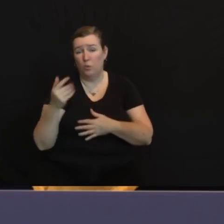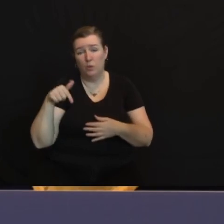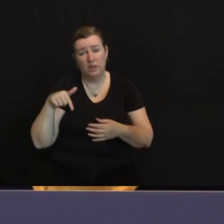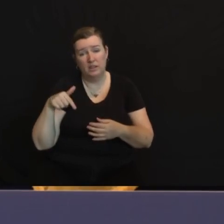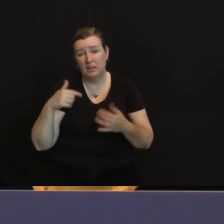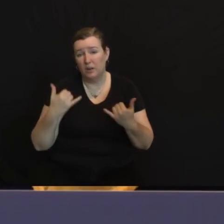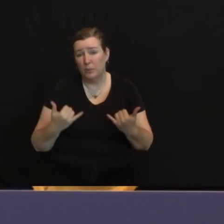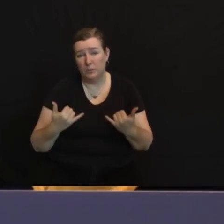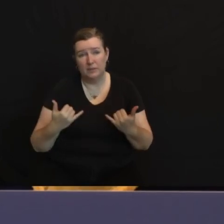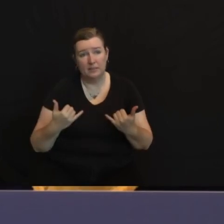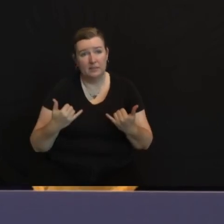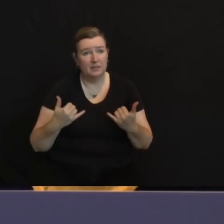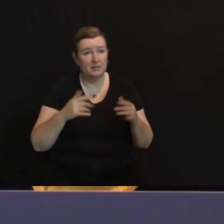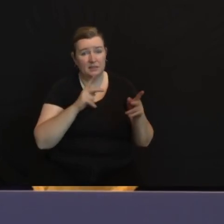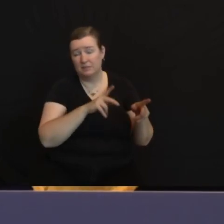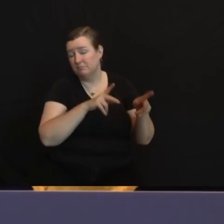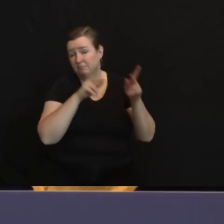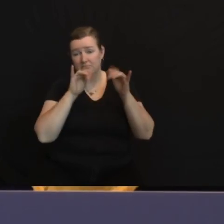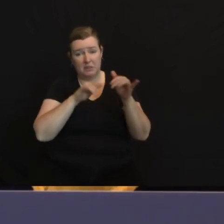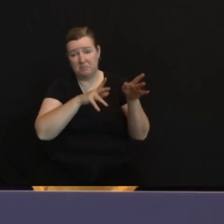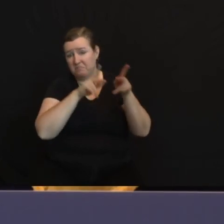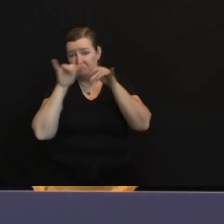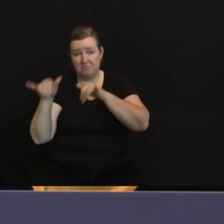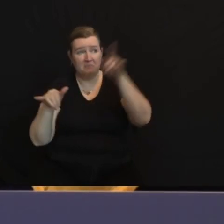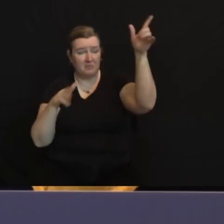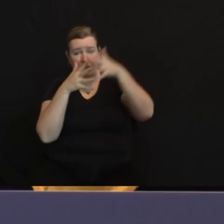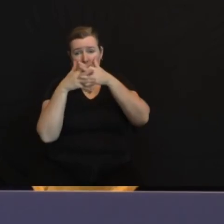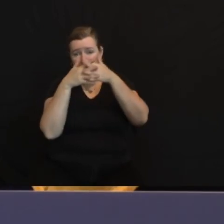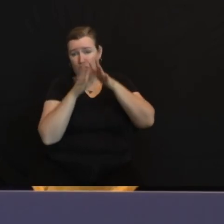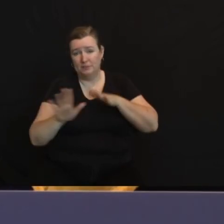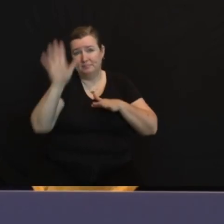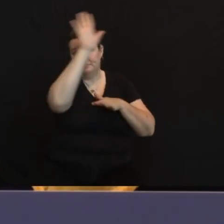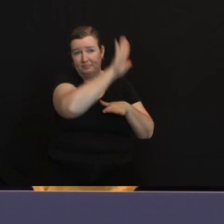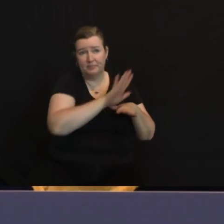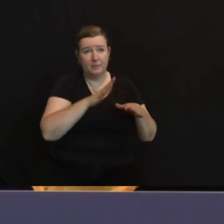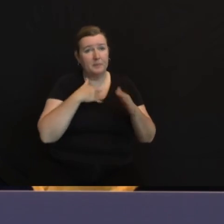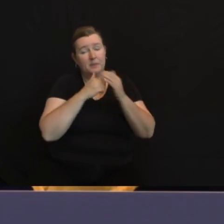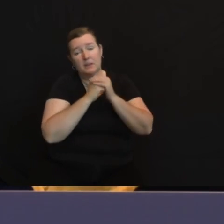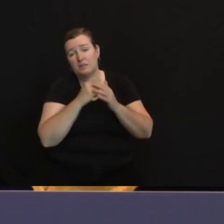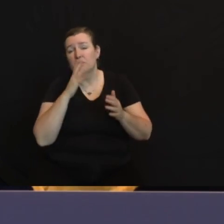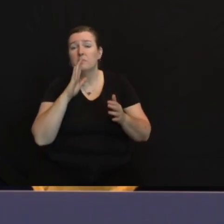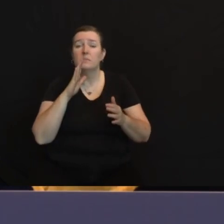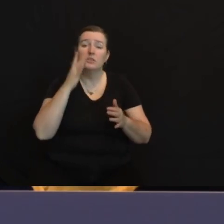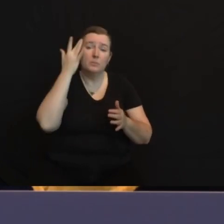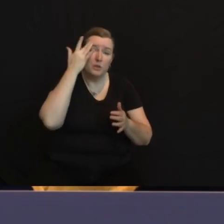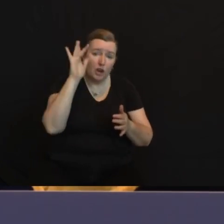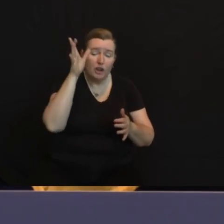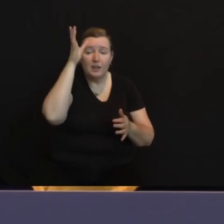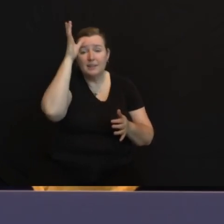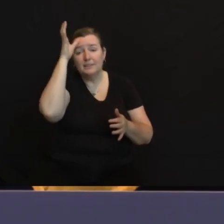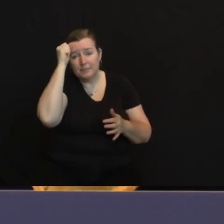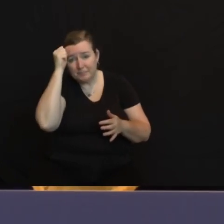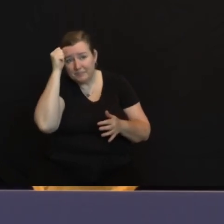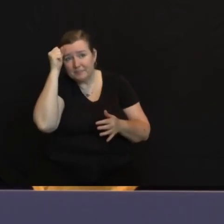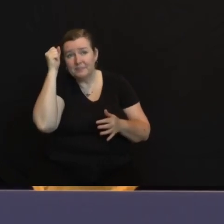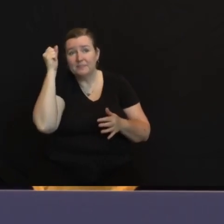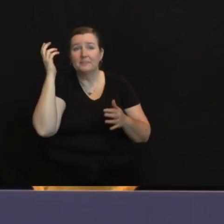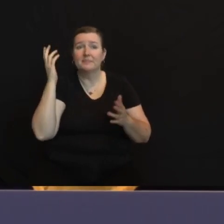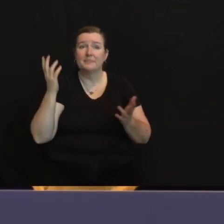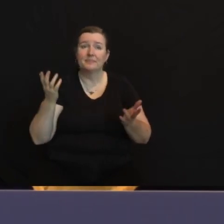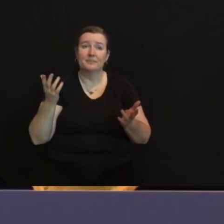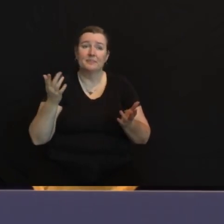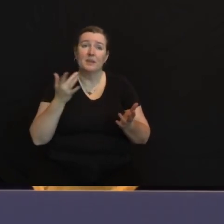plead with people to be smart, use common sense, And I would prefer they didn't travel. Now,